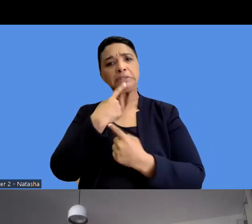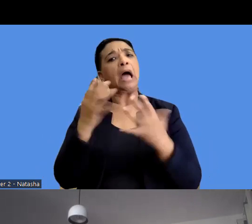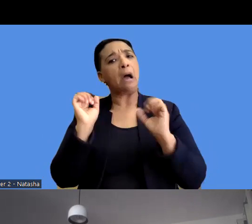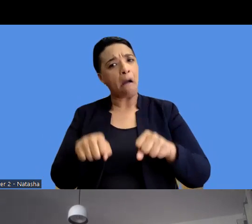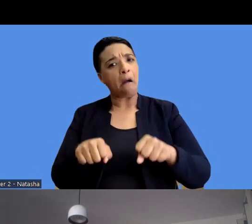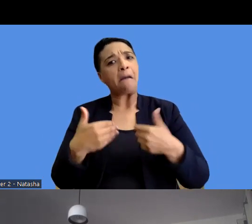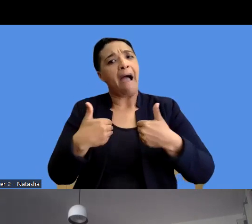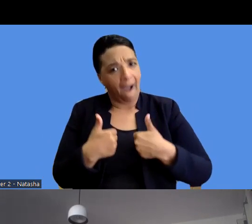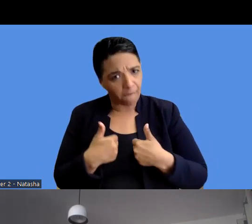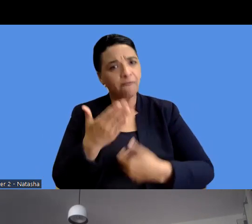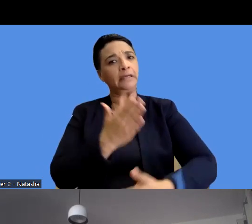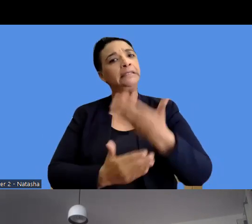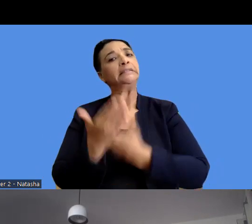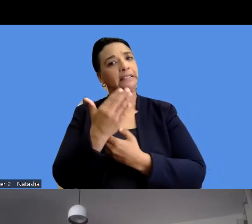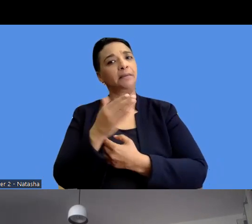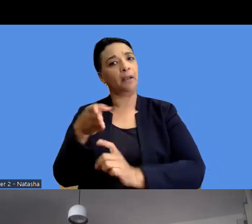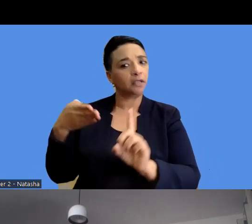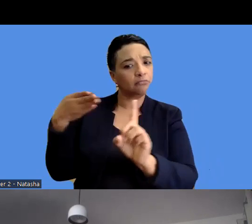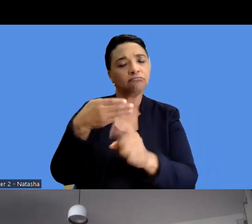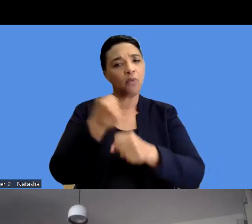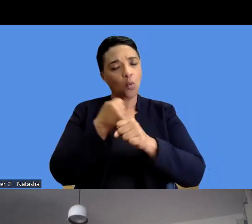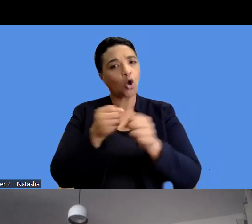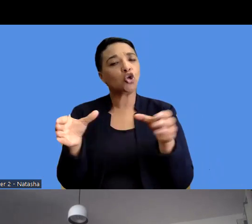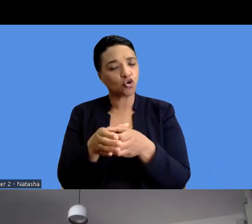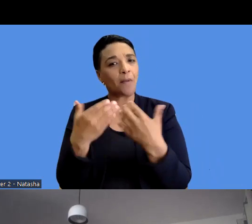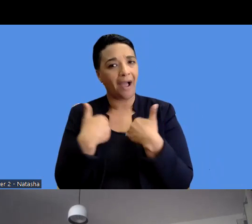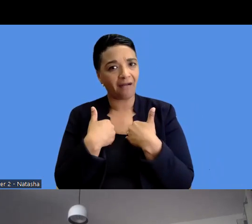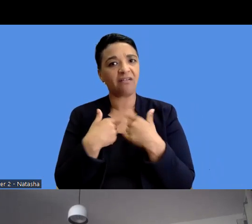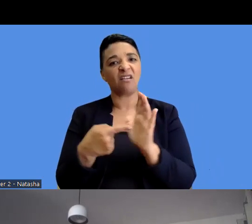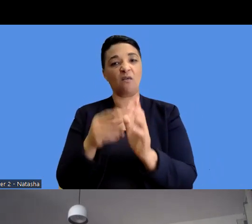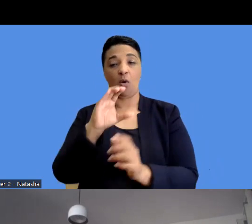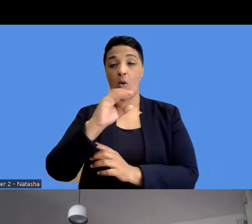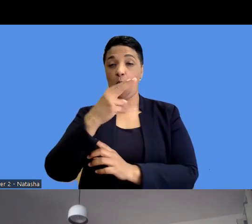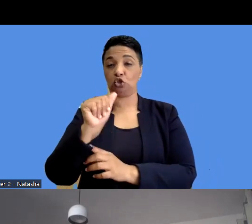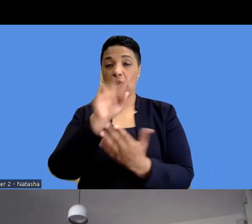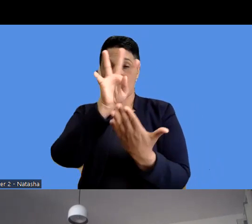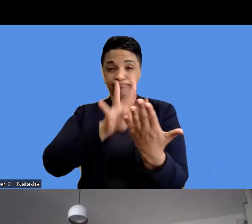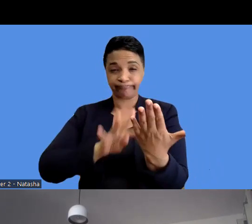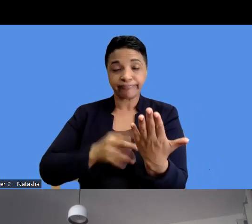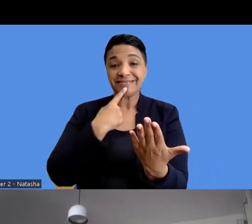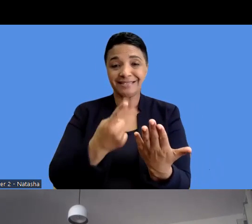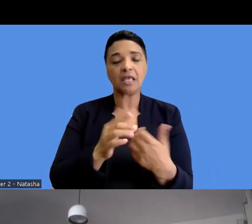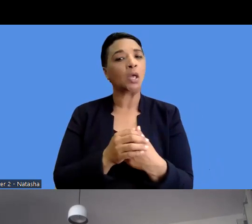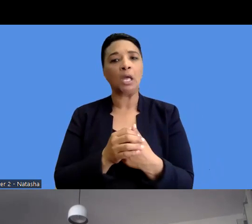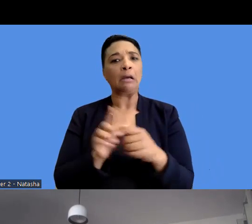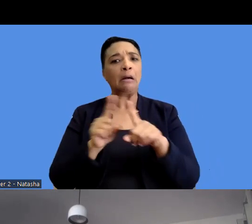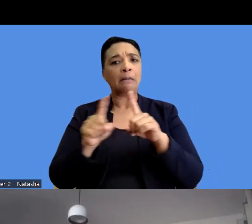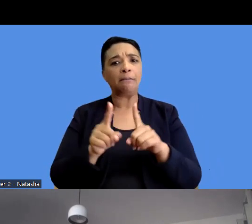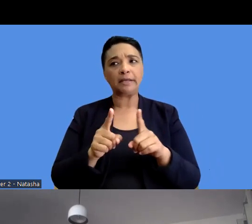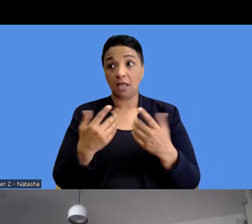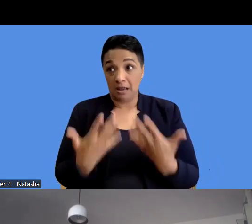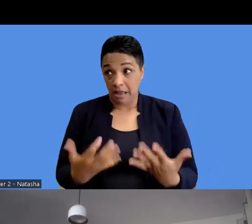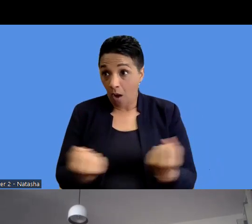disability inclusion focal points or working groups from the OCHA mapping, we found out that there was no current